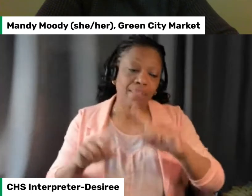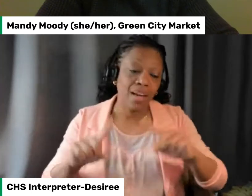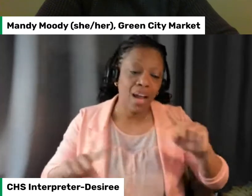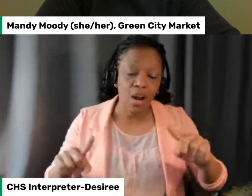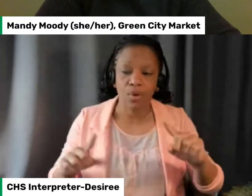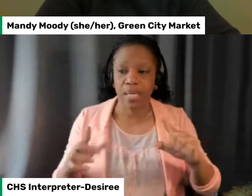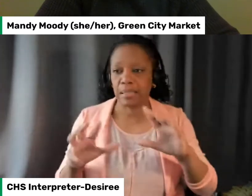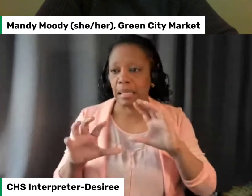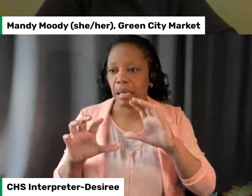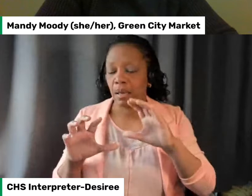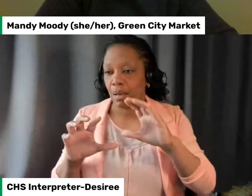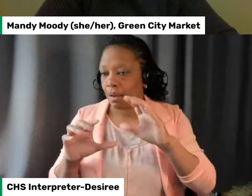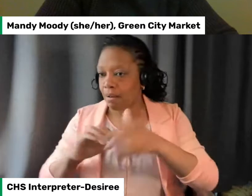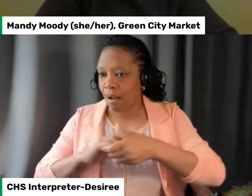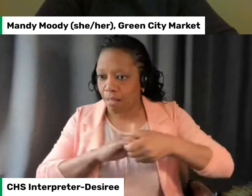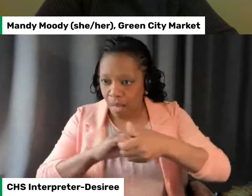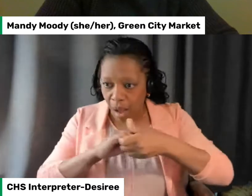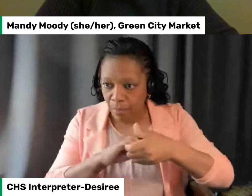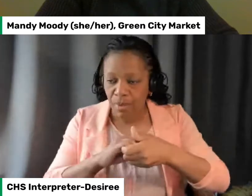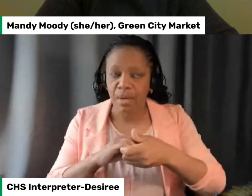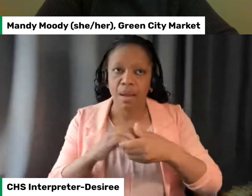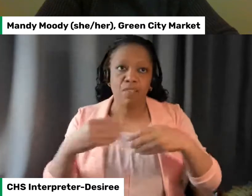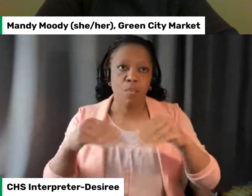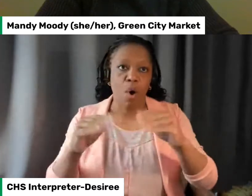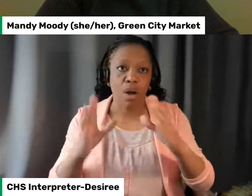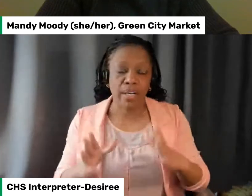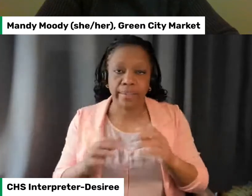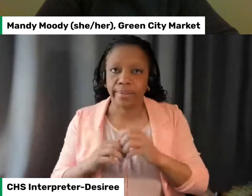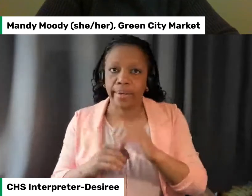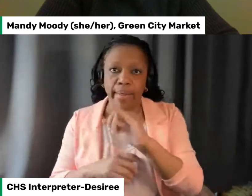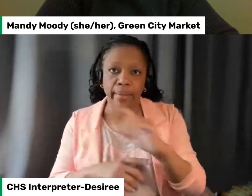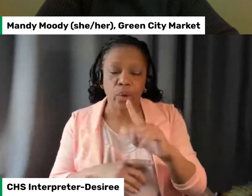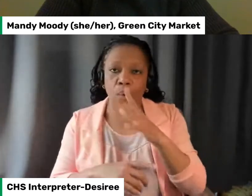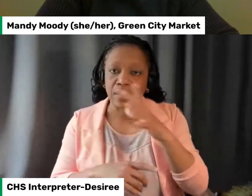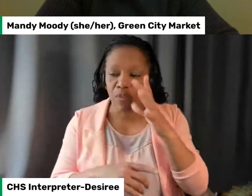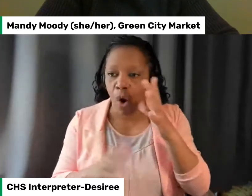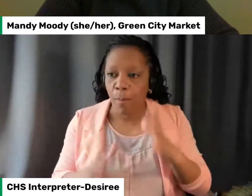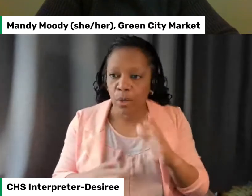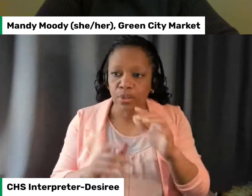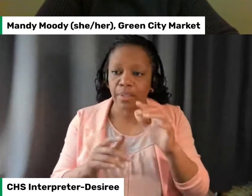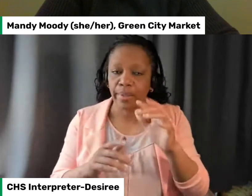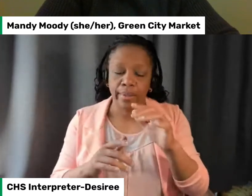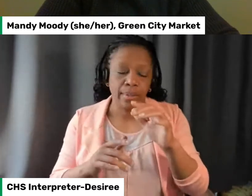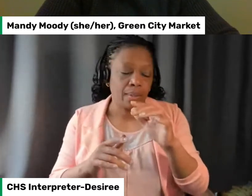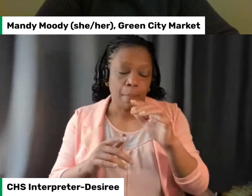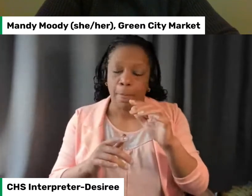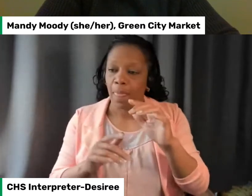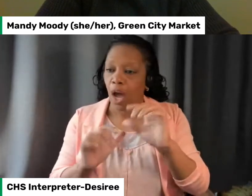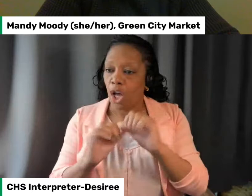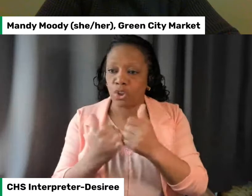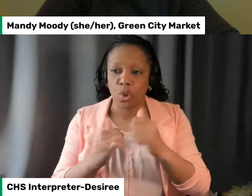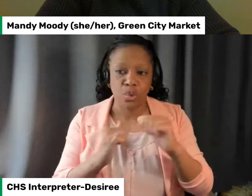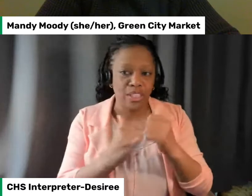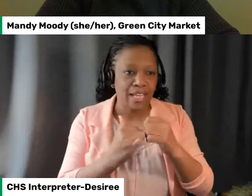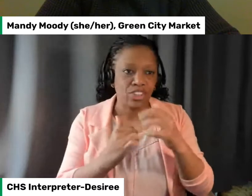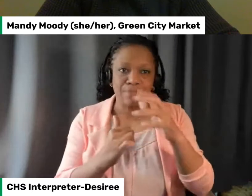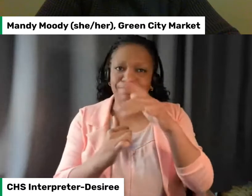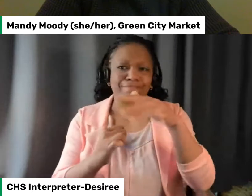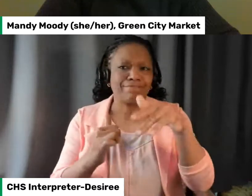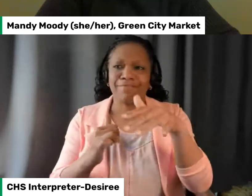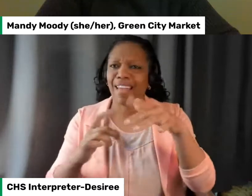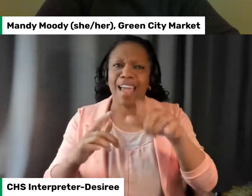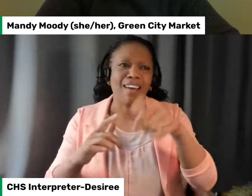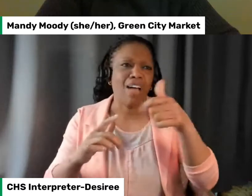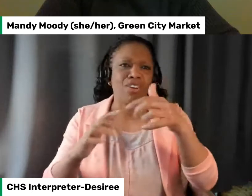Illinois Department of Public Health, the Illinois Farmers Market Association, and many other organizations that and entities